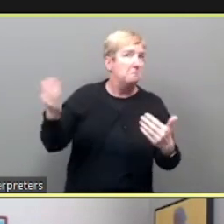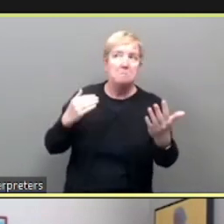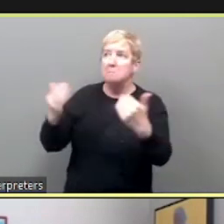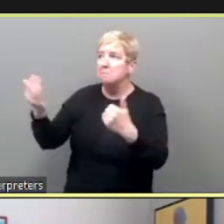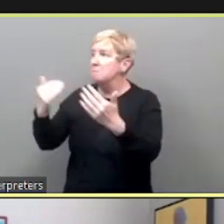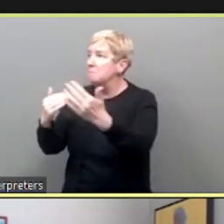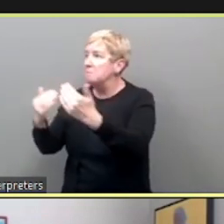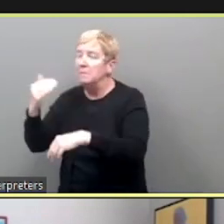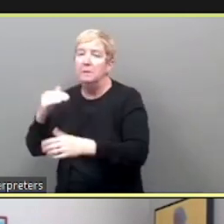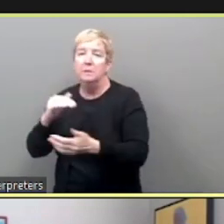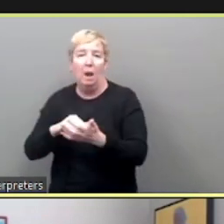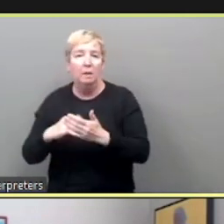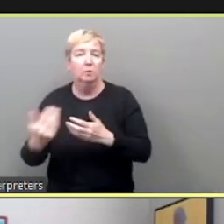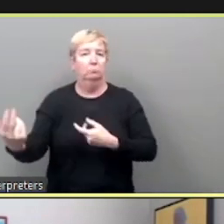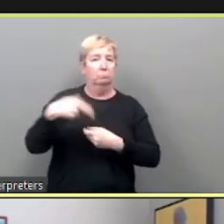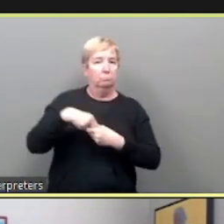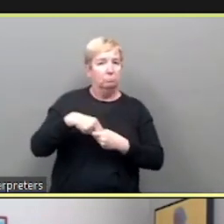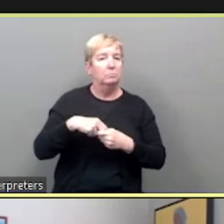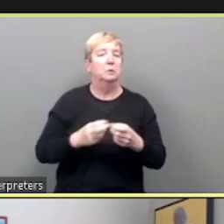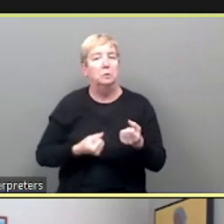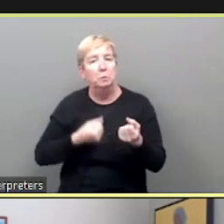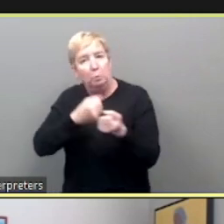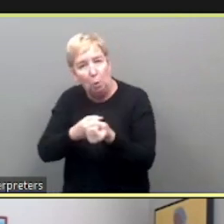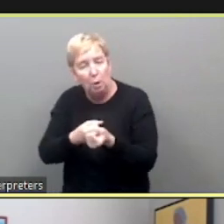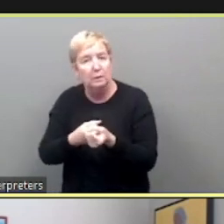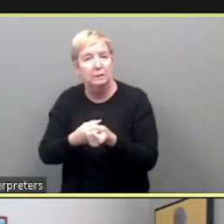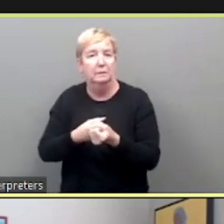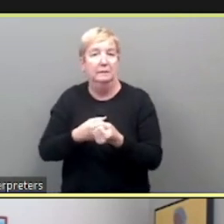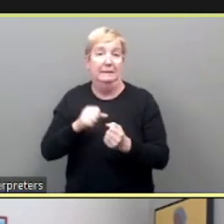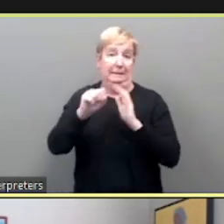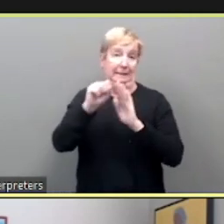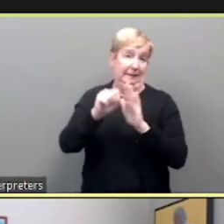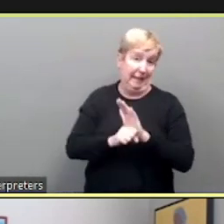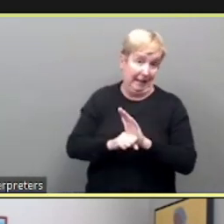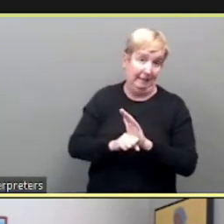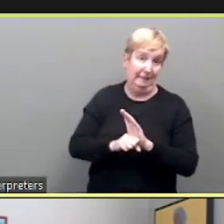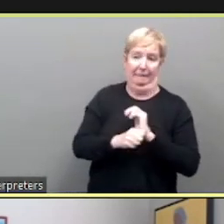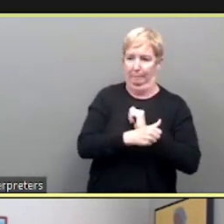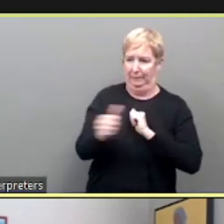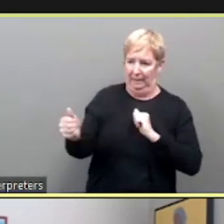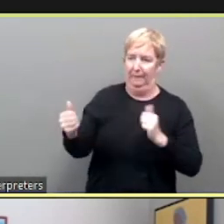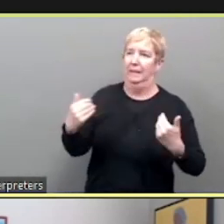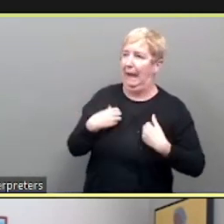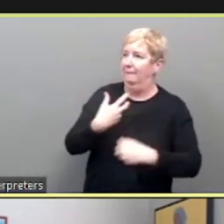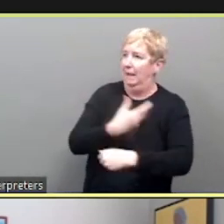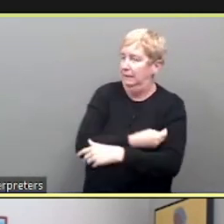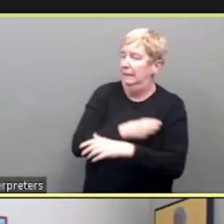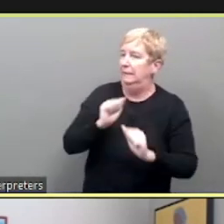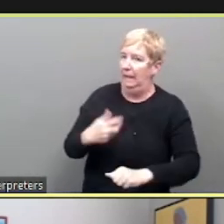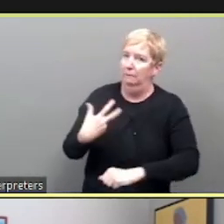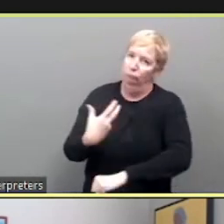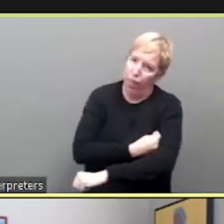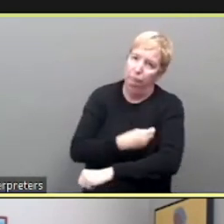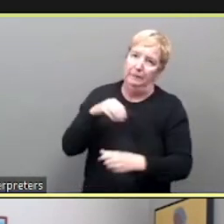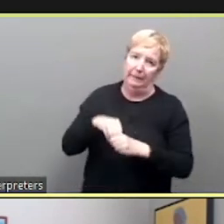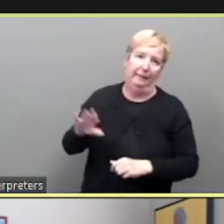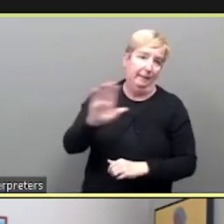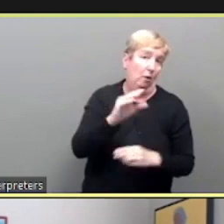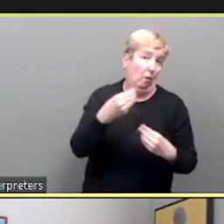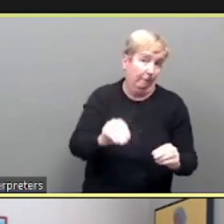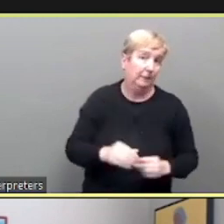Mexico providers who are supporting the state by giving out vaccine. Next slide.